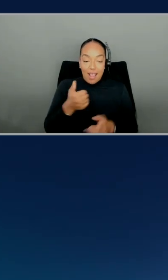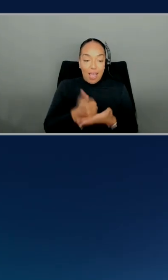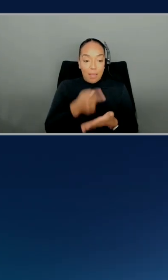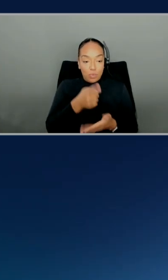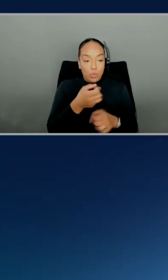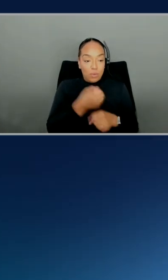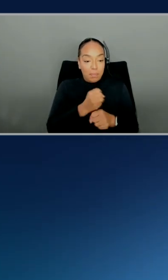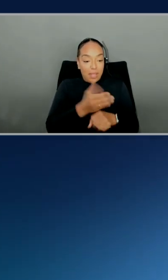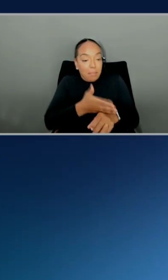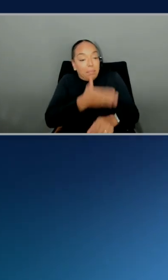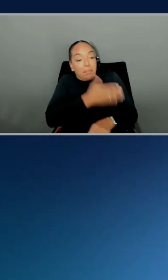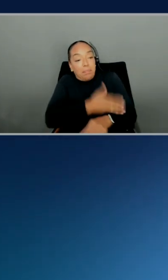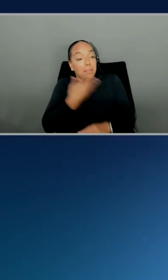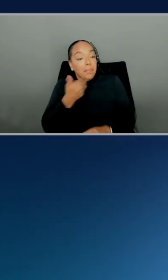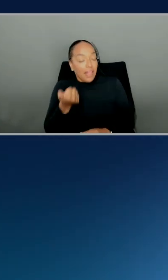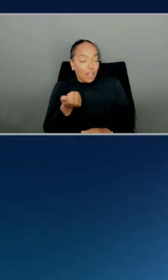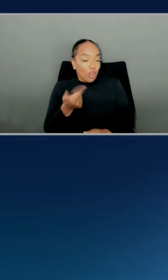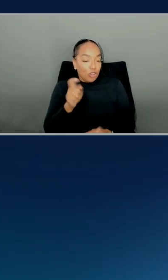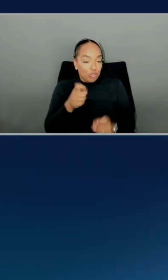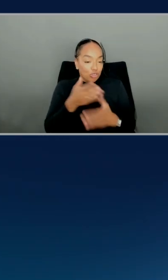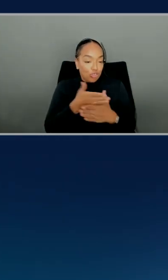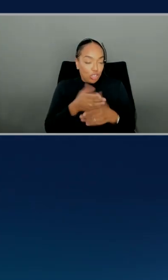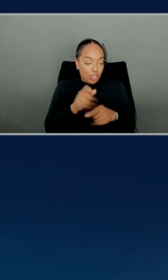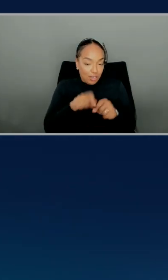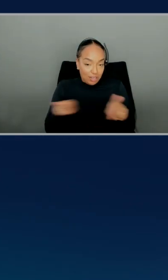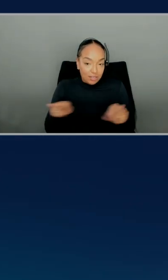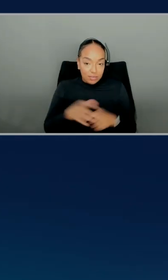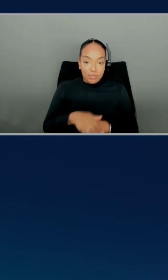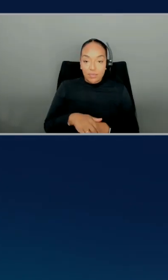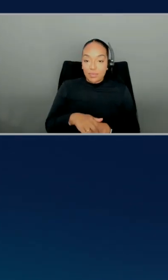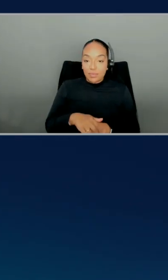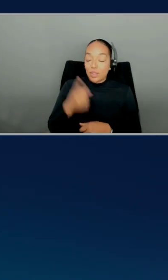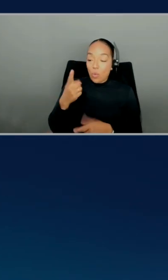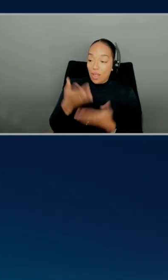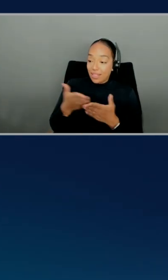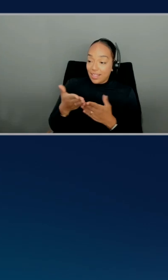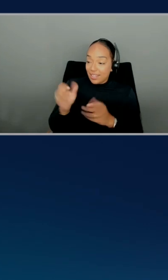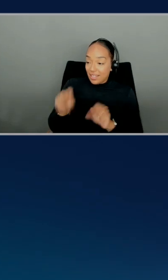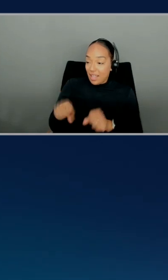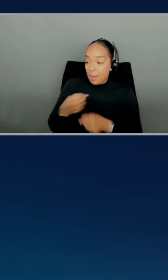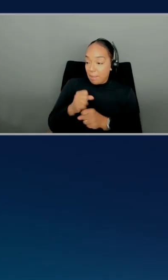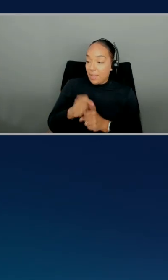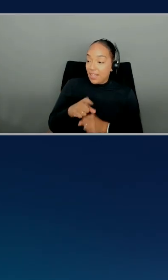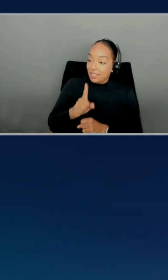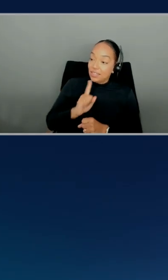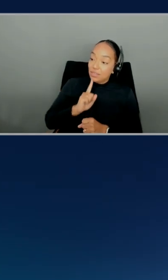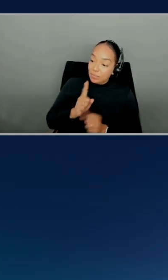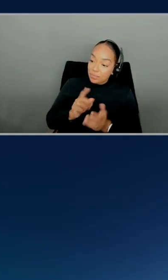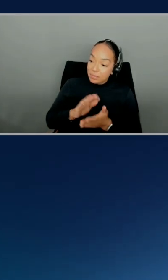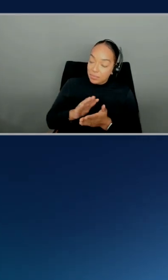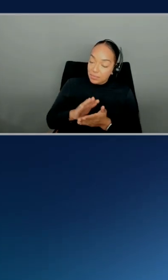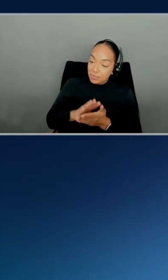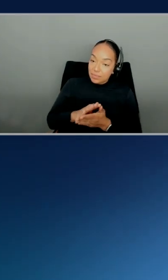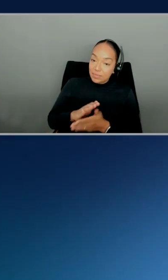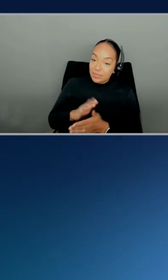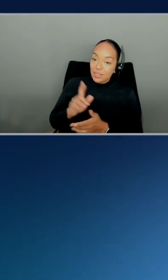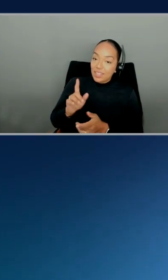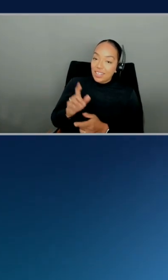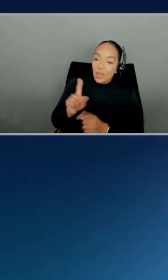alike. And one way to make this a reality is whenever I start talking, there is an announcement.